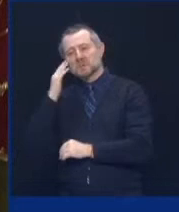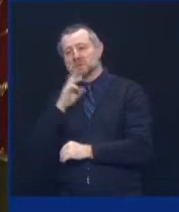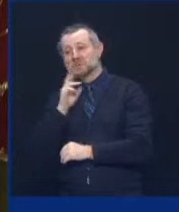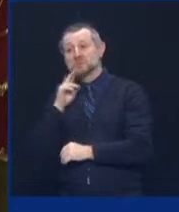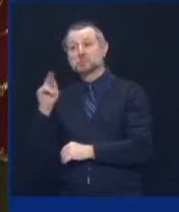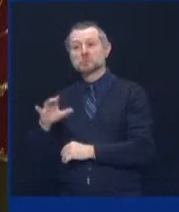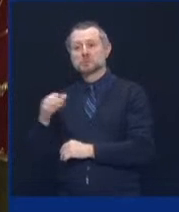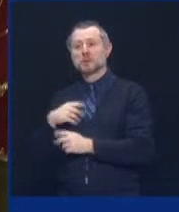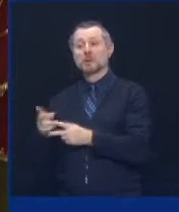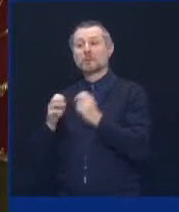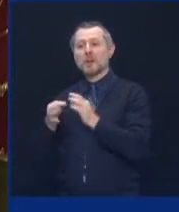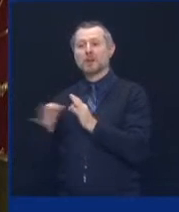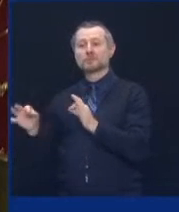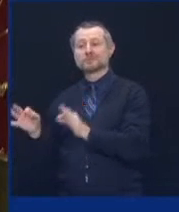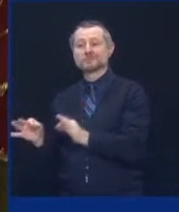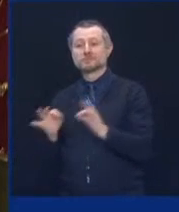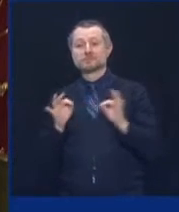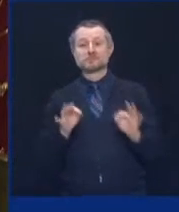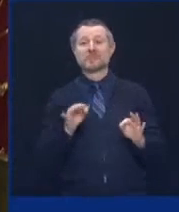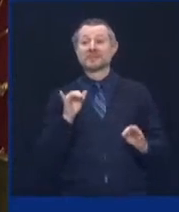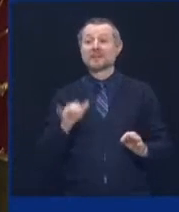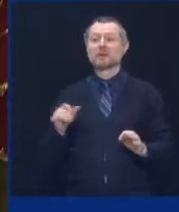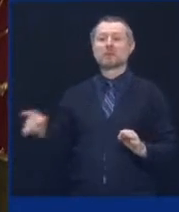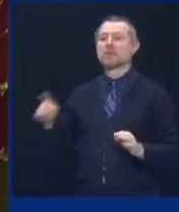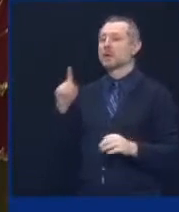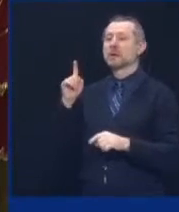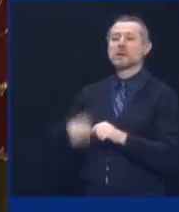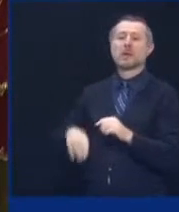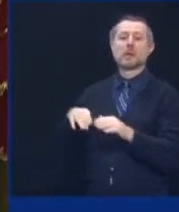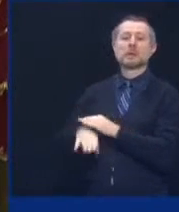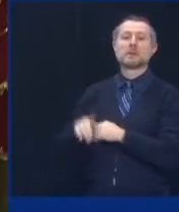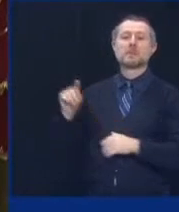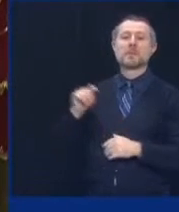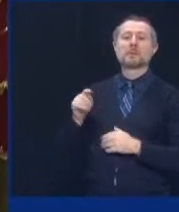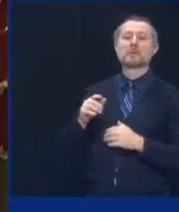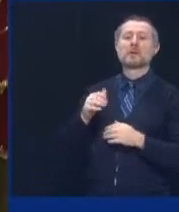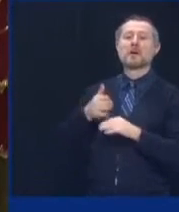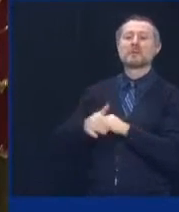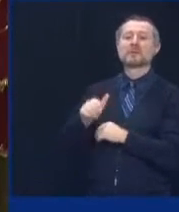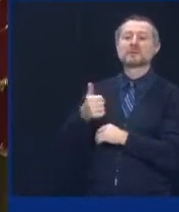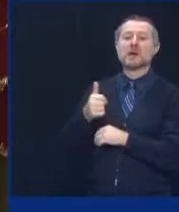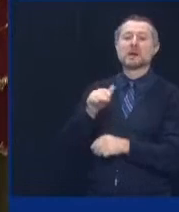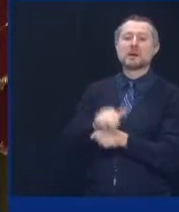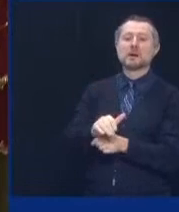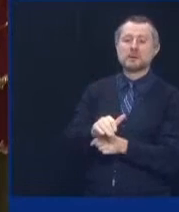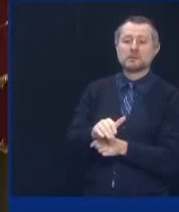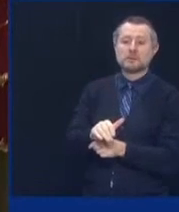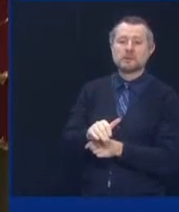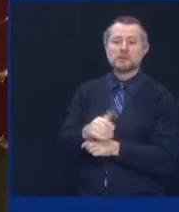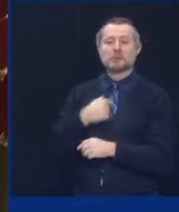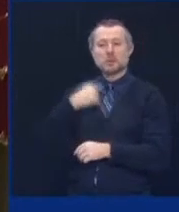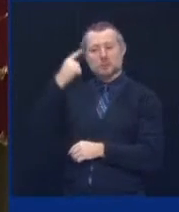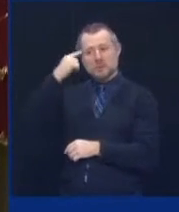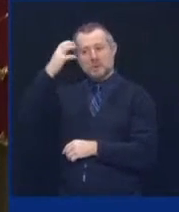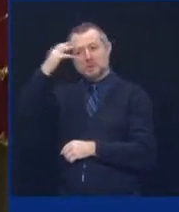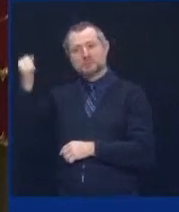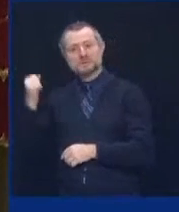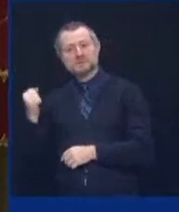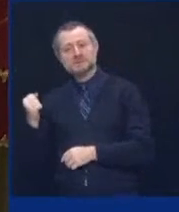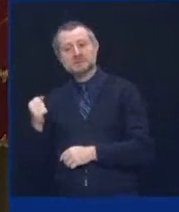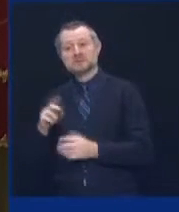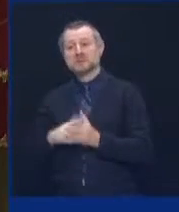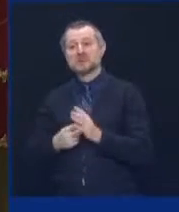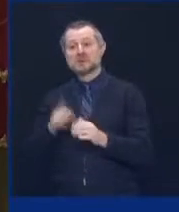in that language, it said no one's allowed inside after 10 o'clock. We thought it was common sense that when you said no one's allowed inside, obviously that was